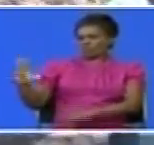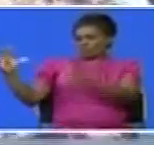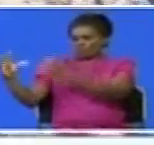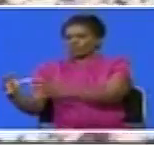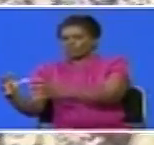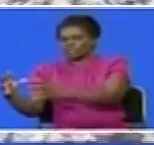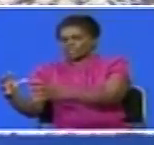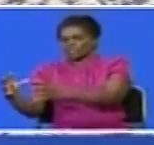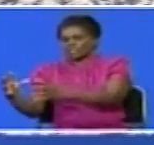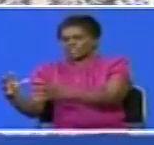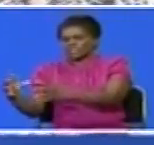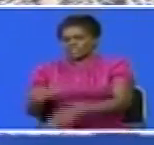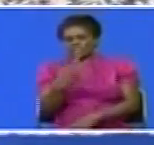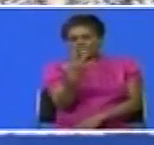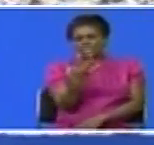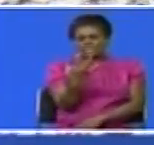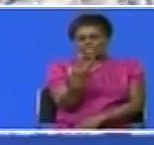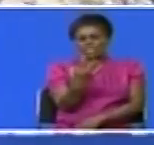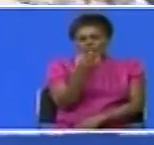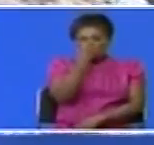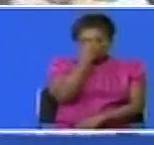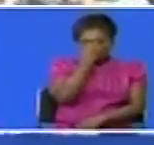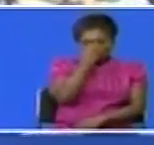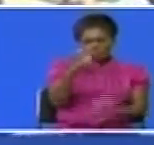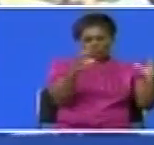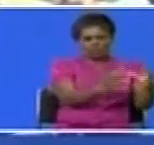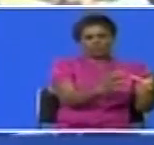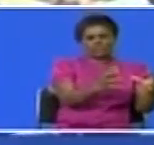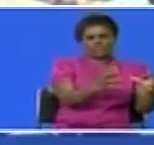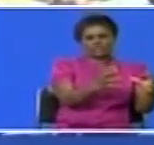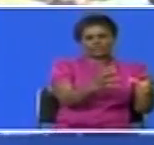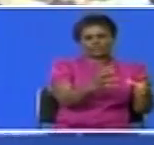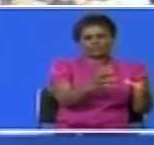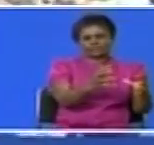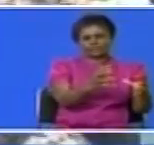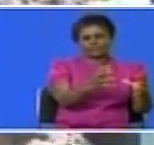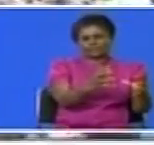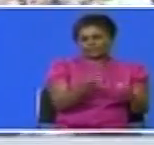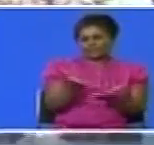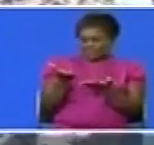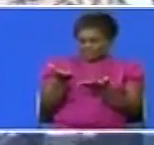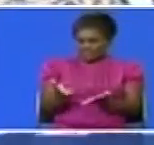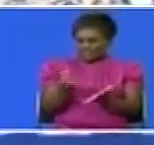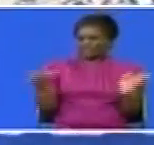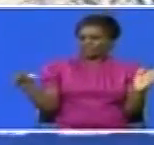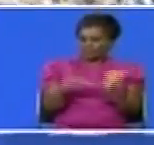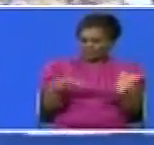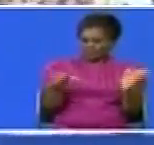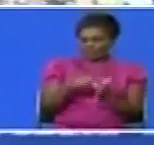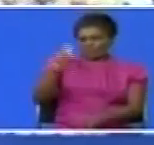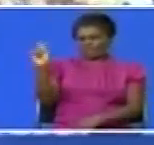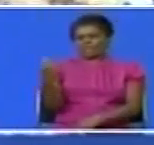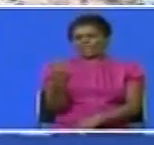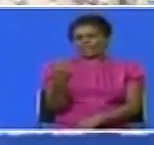Uhuru, tatu kutoka kwa jamii ya Ruto. Na hiyo ndiyo umoja wa inji ya Kenya kwa